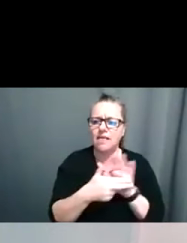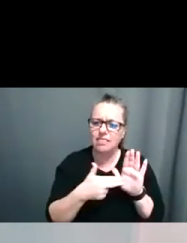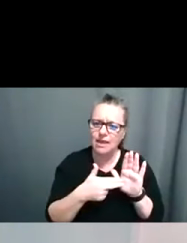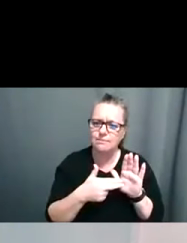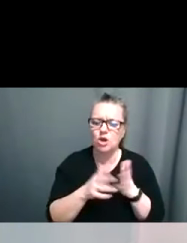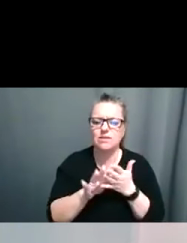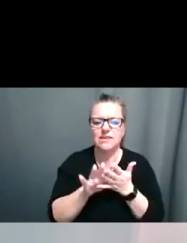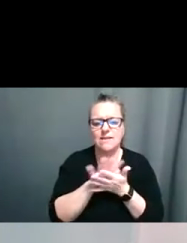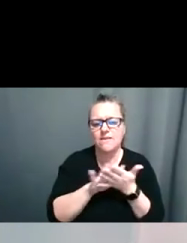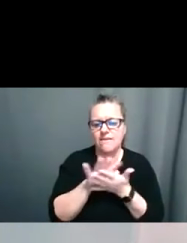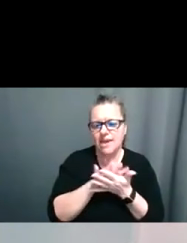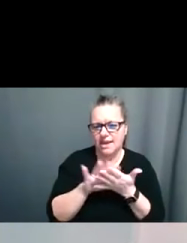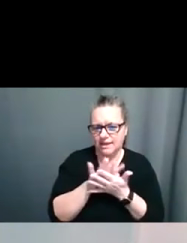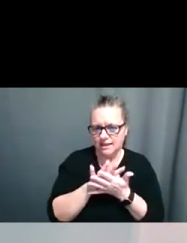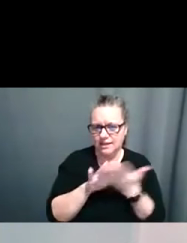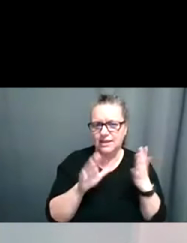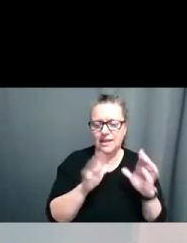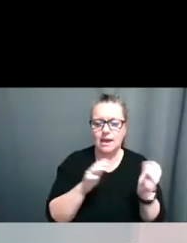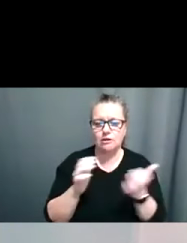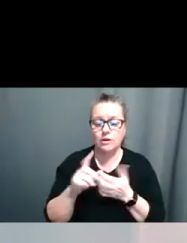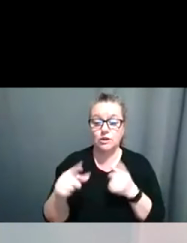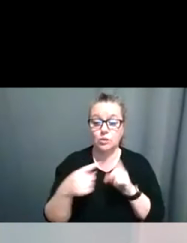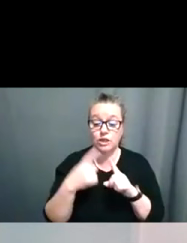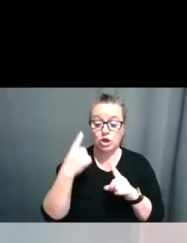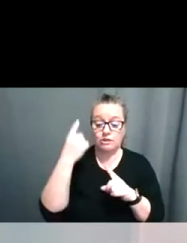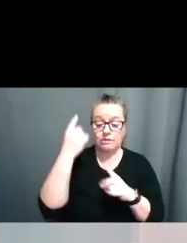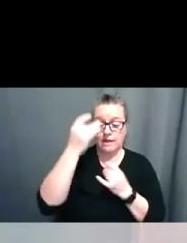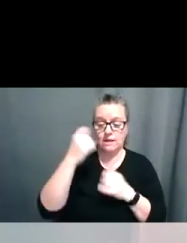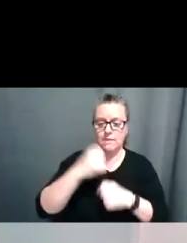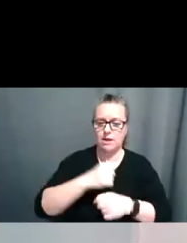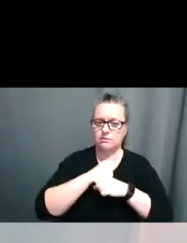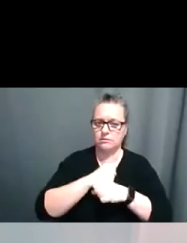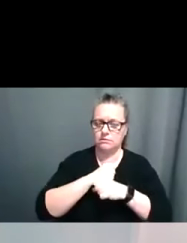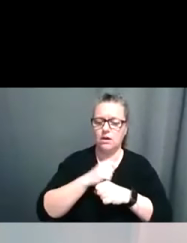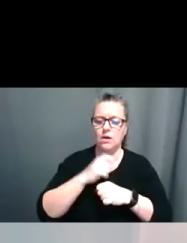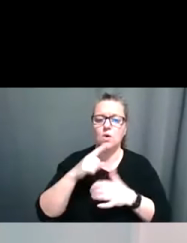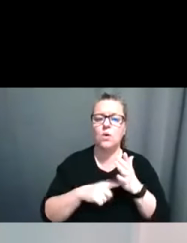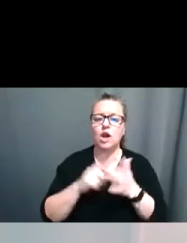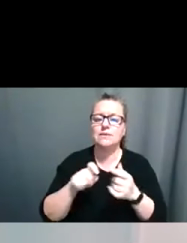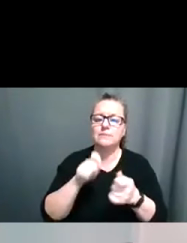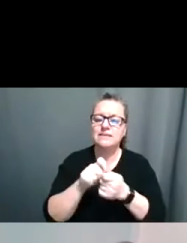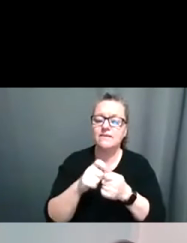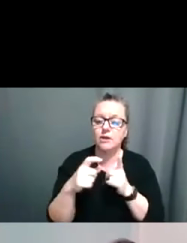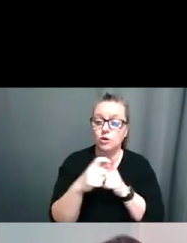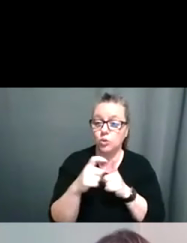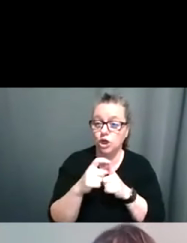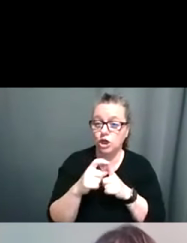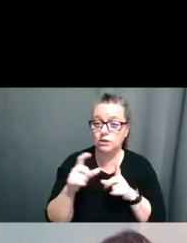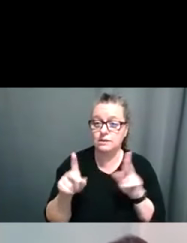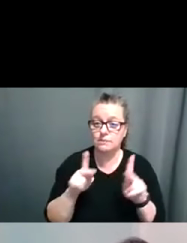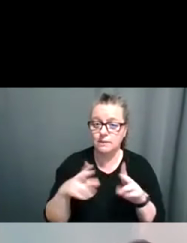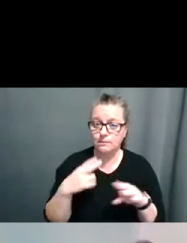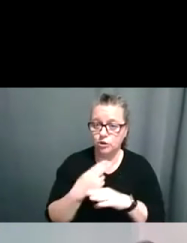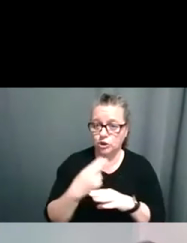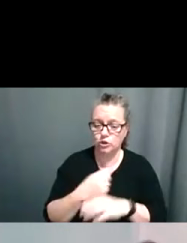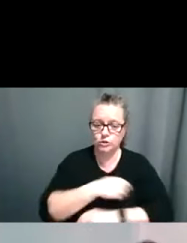vague category. So when you're thinking about defensiveness, think about the specific words people use, the behaviors. Are you seeing